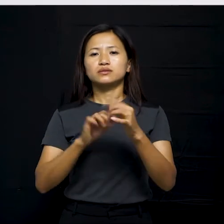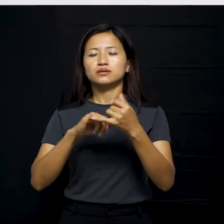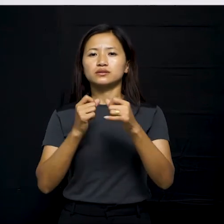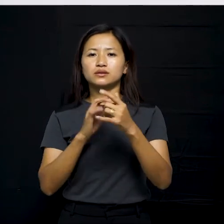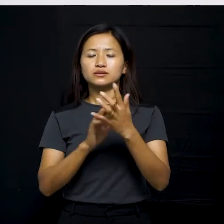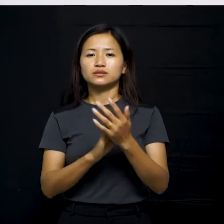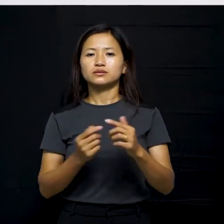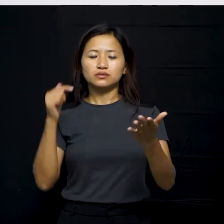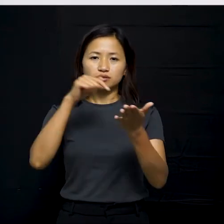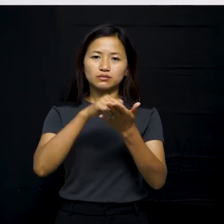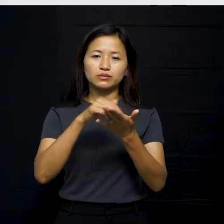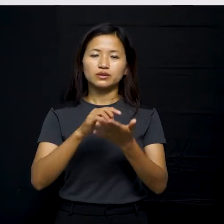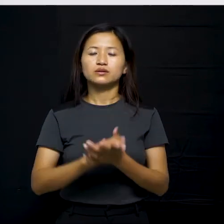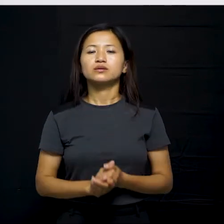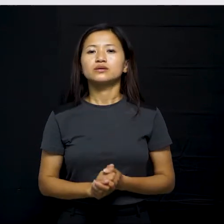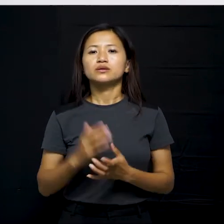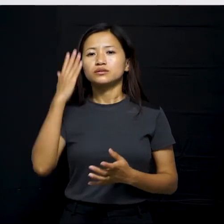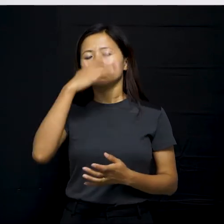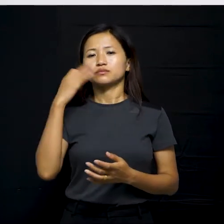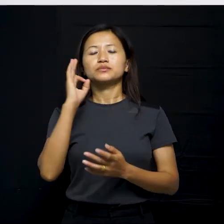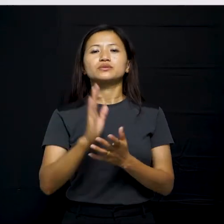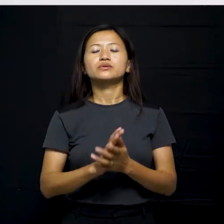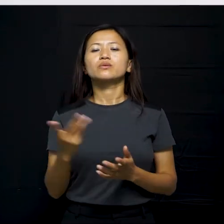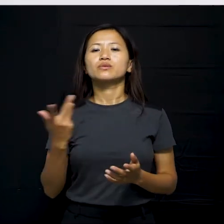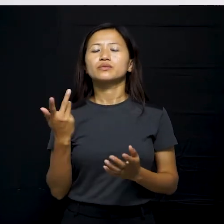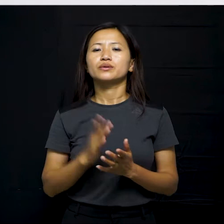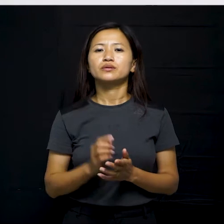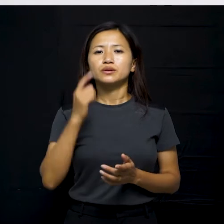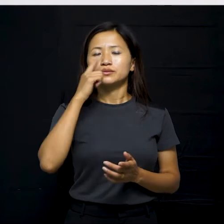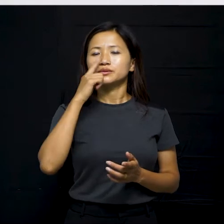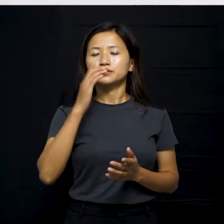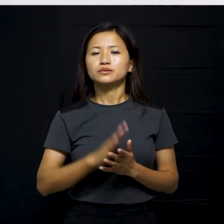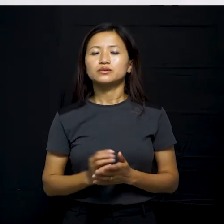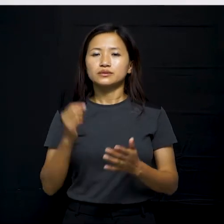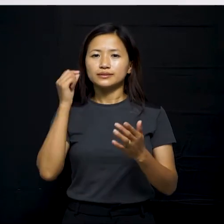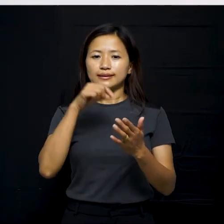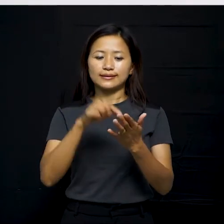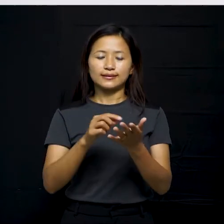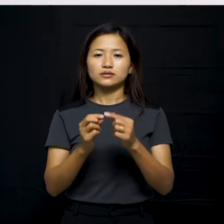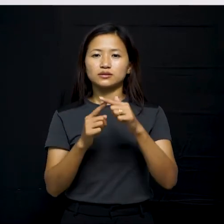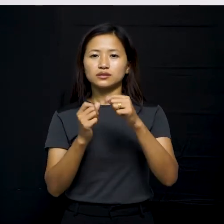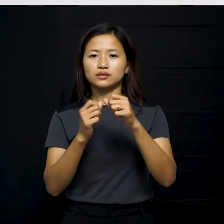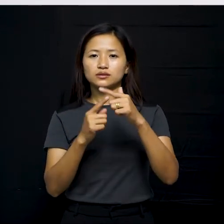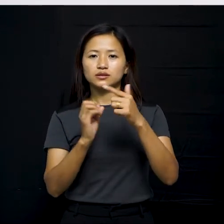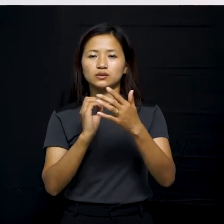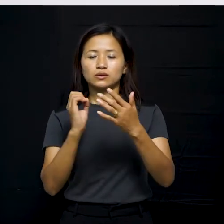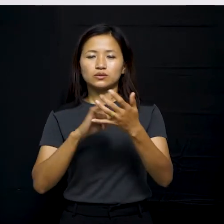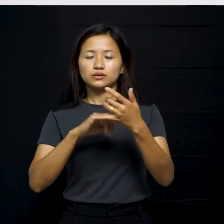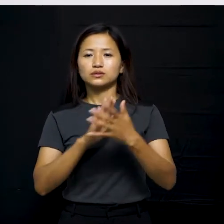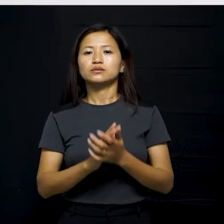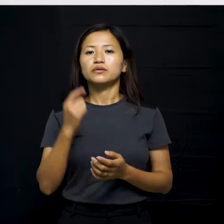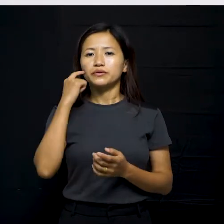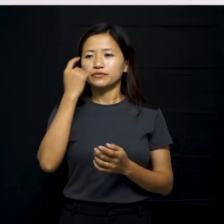a mark, as a beauty, where some of the women put the tattoos on their faces, while some of the men have